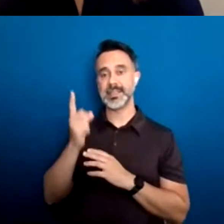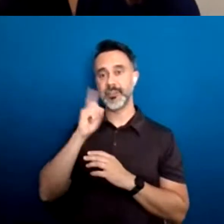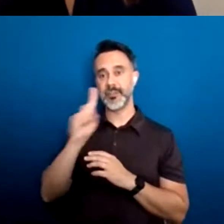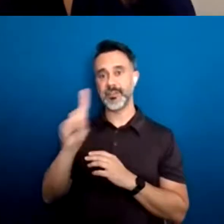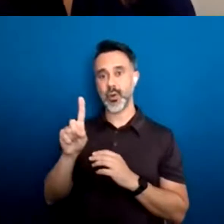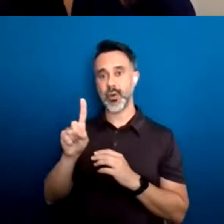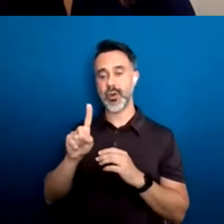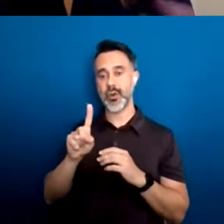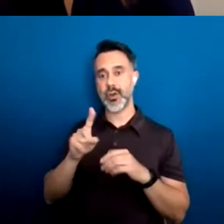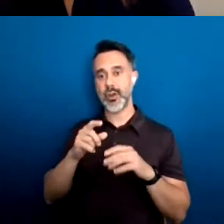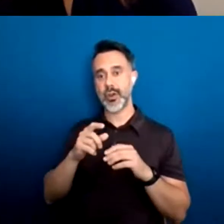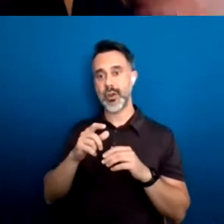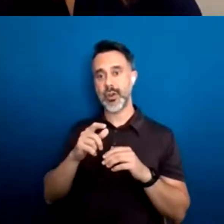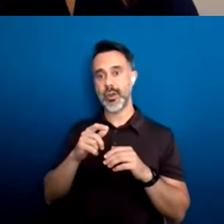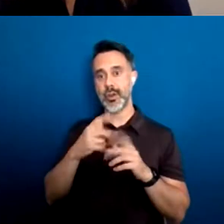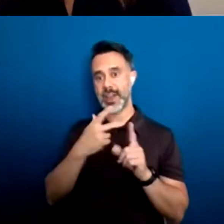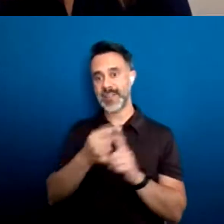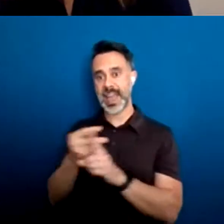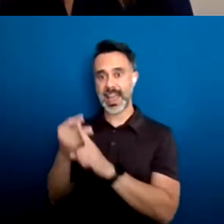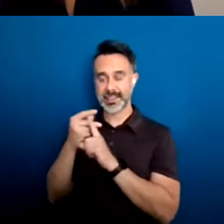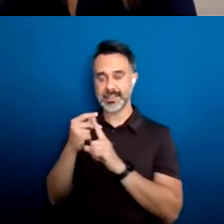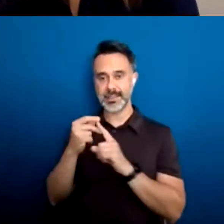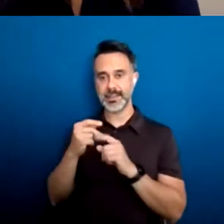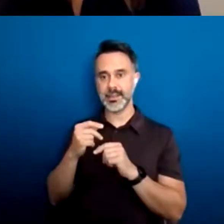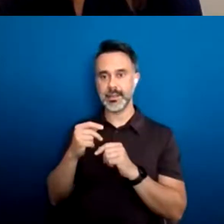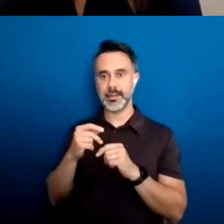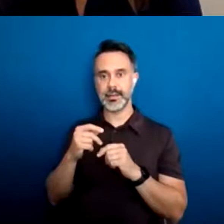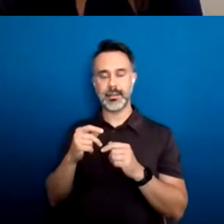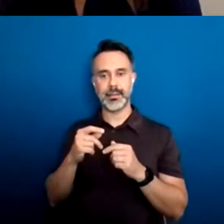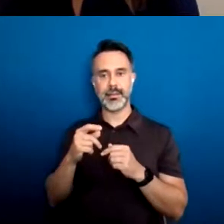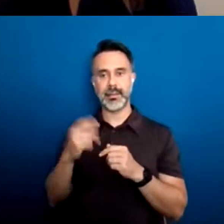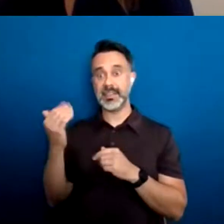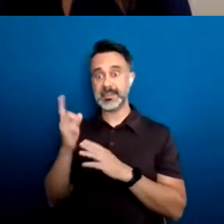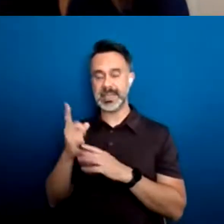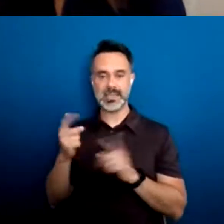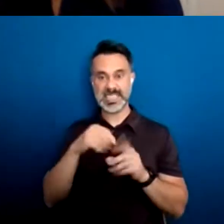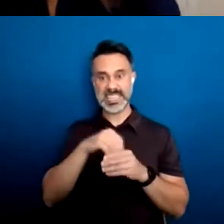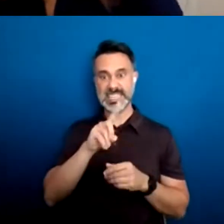That's not a bad idea. We could vaccinate and then put them in the line and watch them.